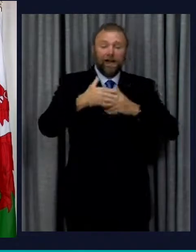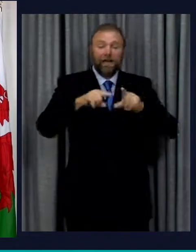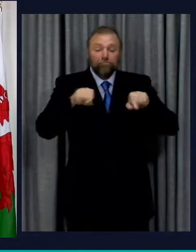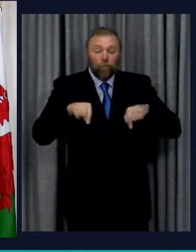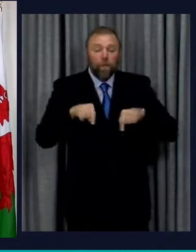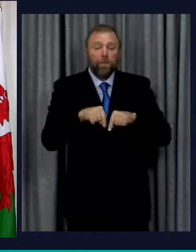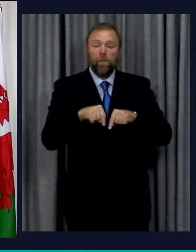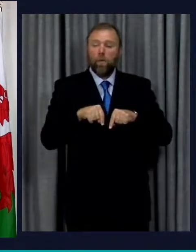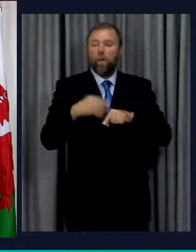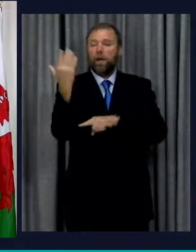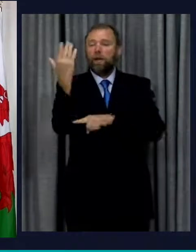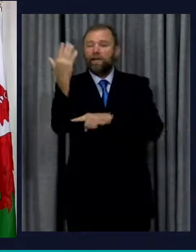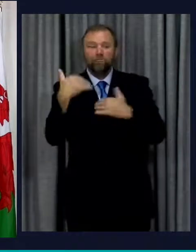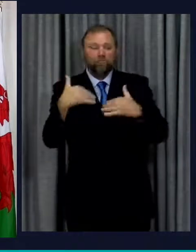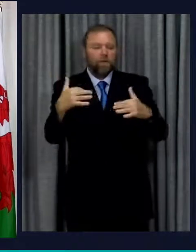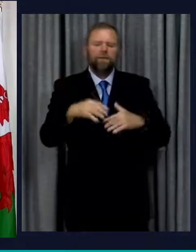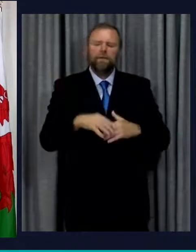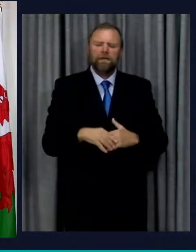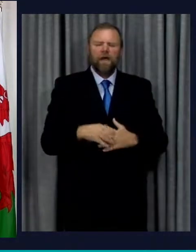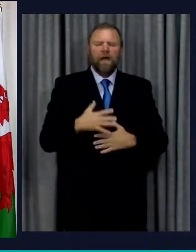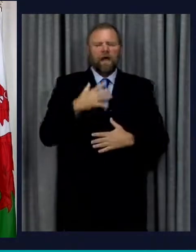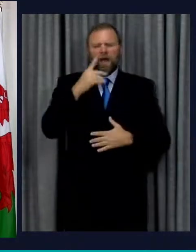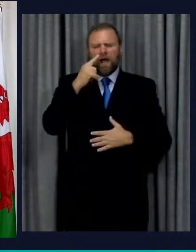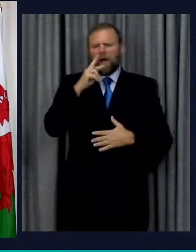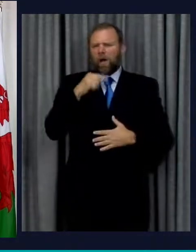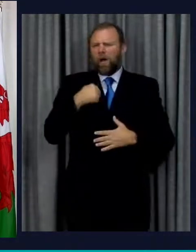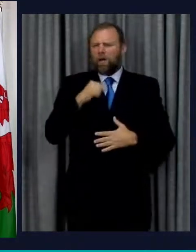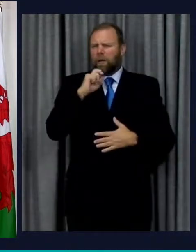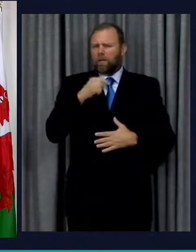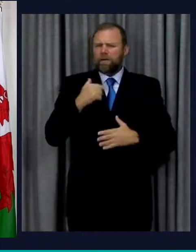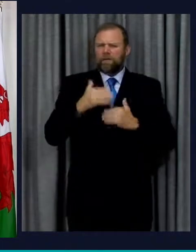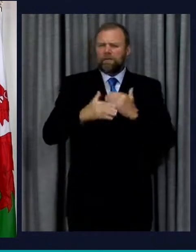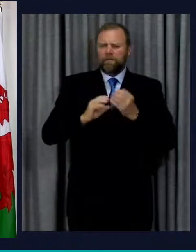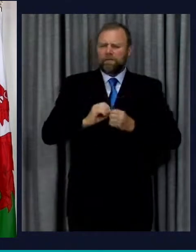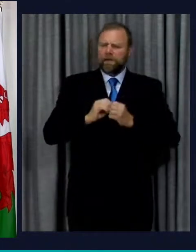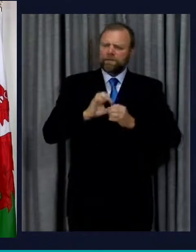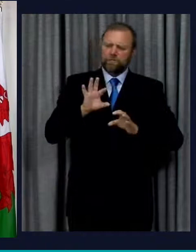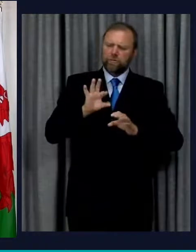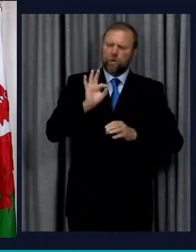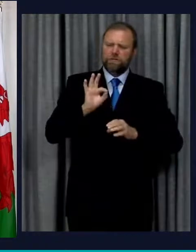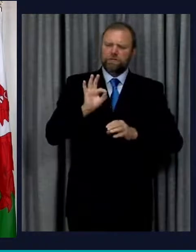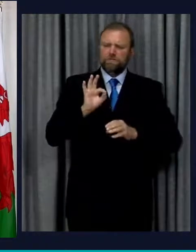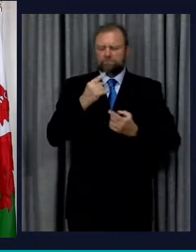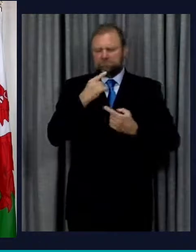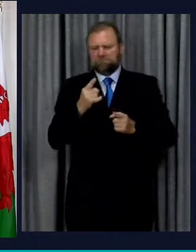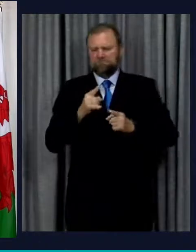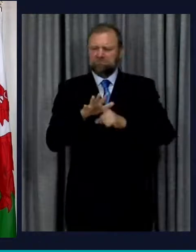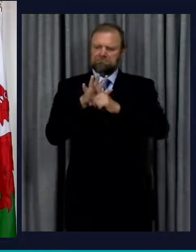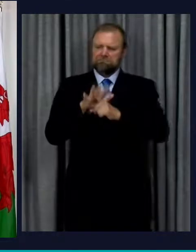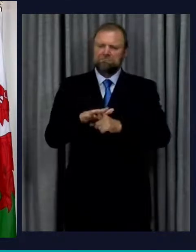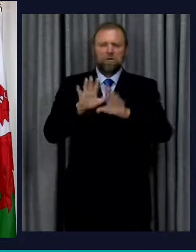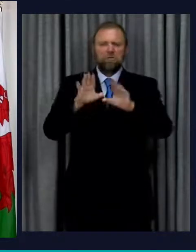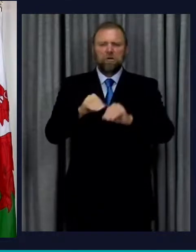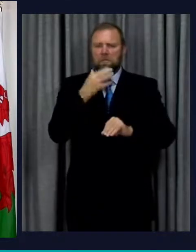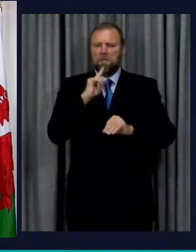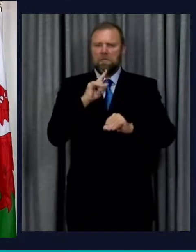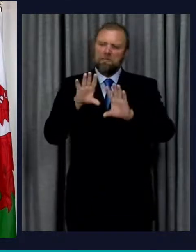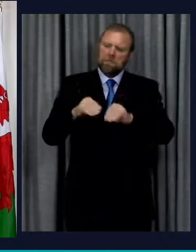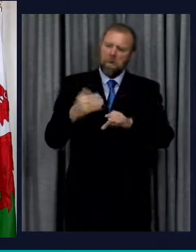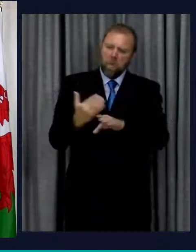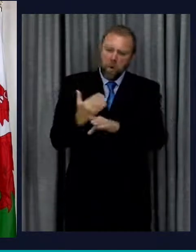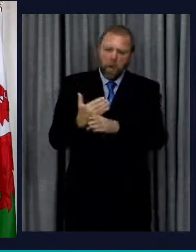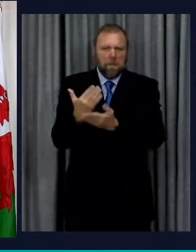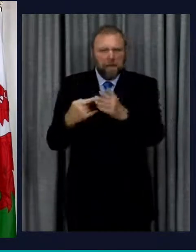expect that I would make a choice that would harm the ability of carers to undertake part-time work, or indeed to make a choice that meant that they couldn't